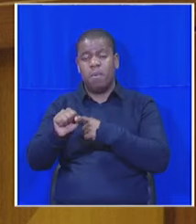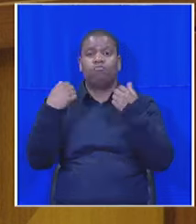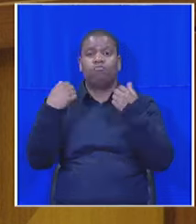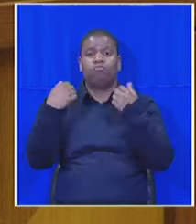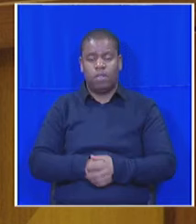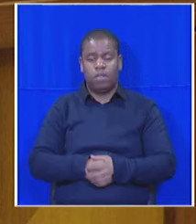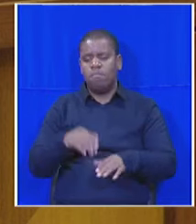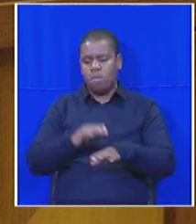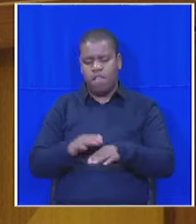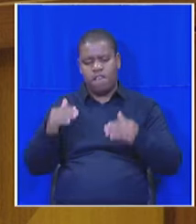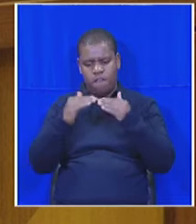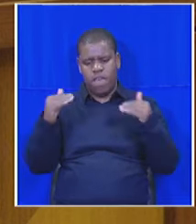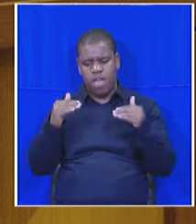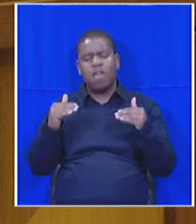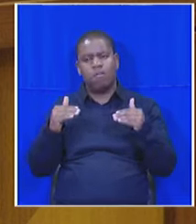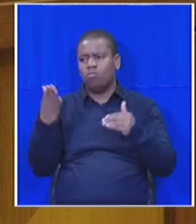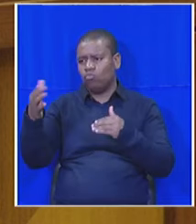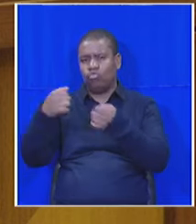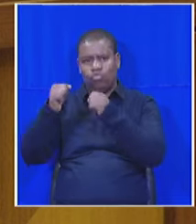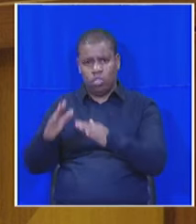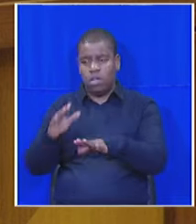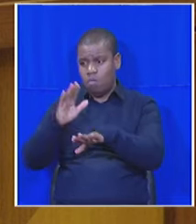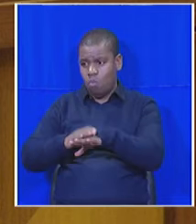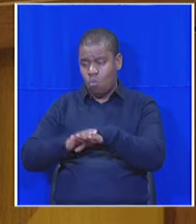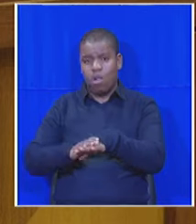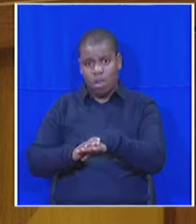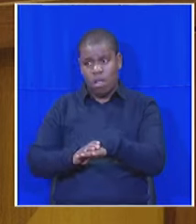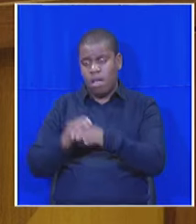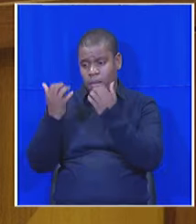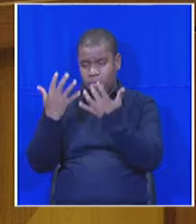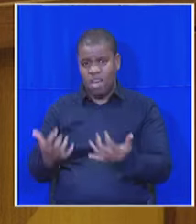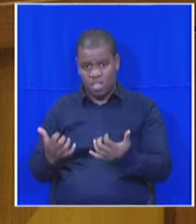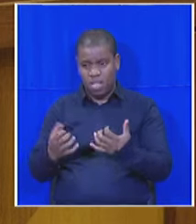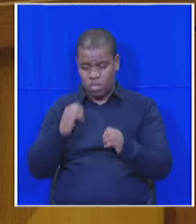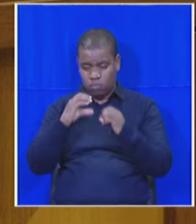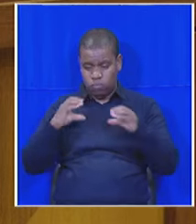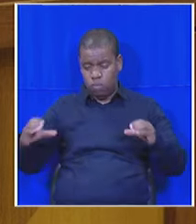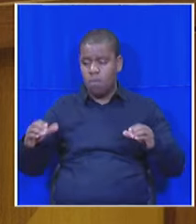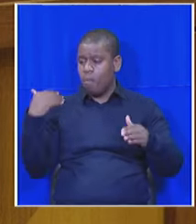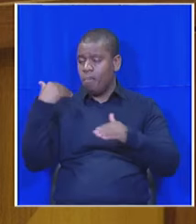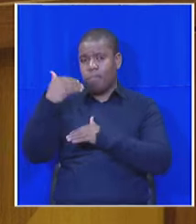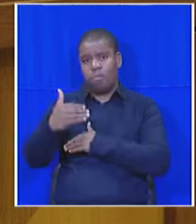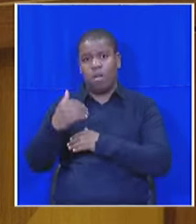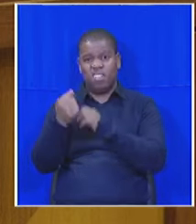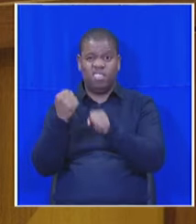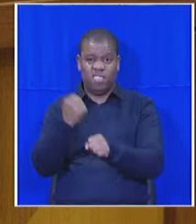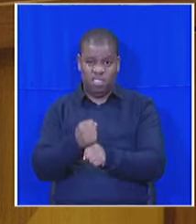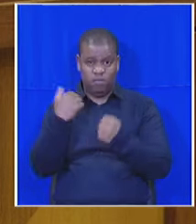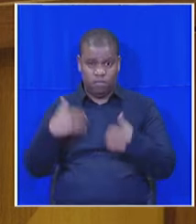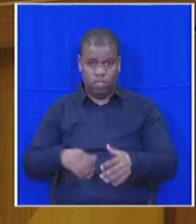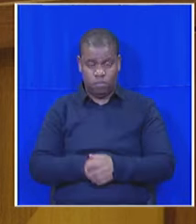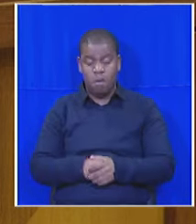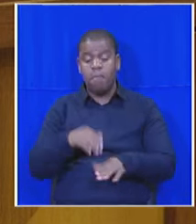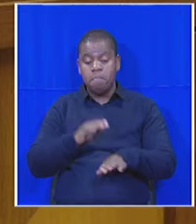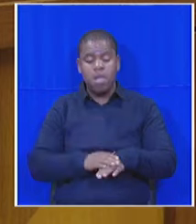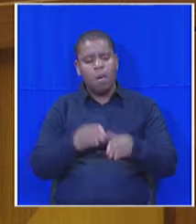fair, Chair, it's not solely the result of the budgetary allocation to the department over the years. In fact, overcrowding